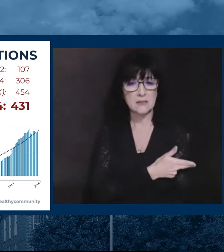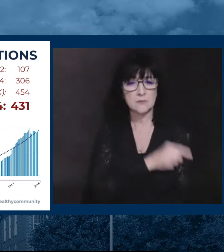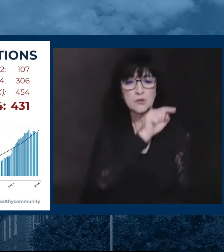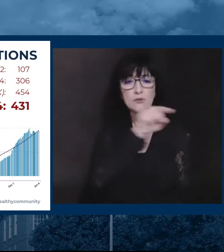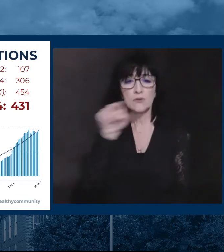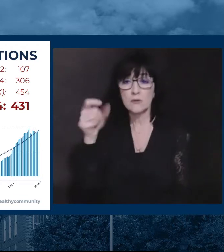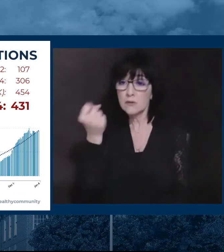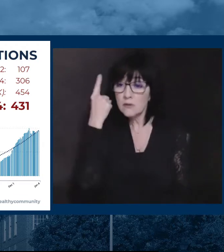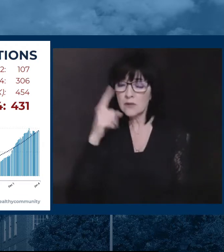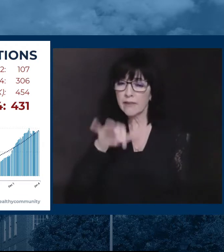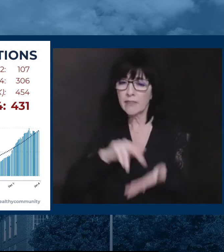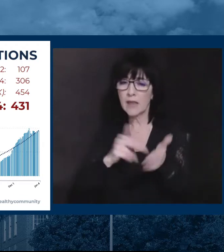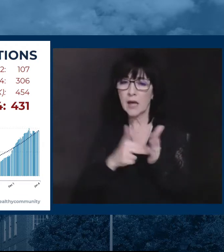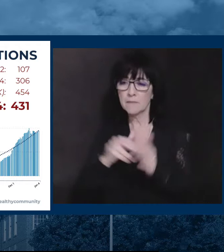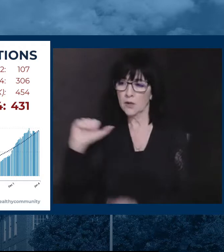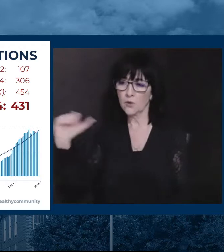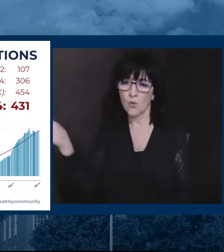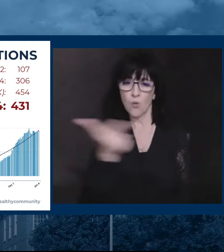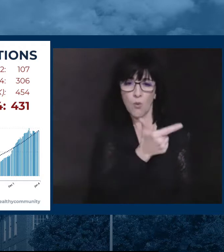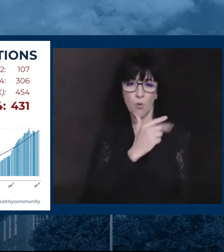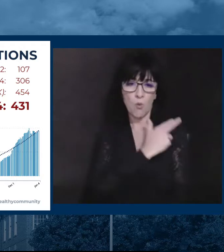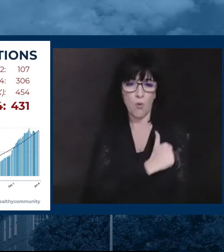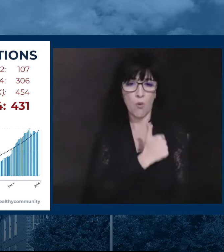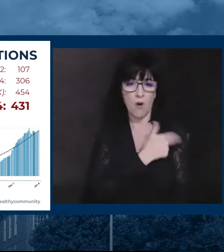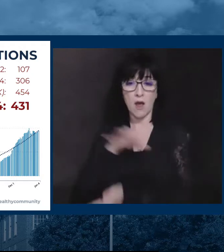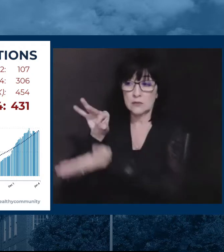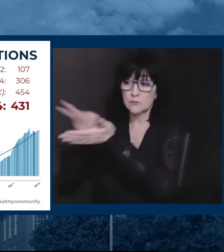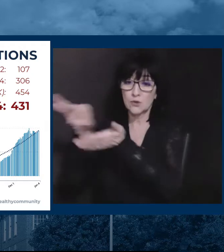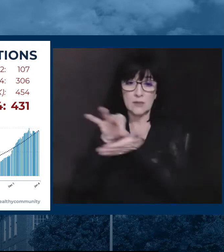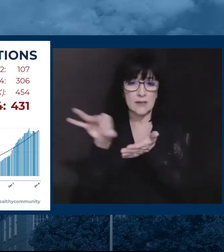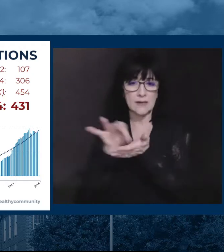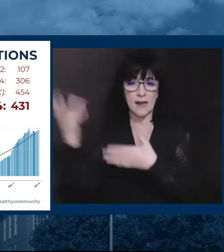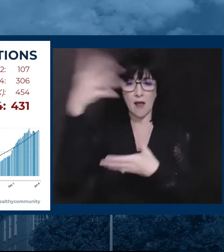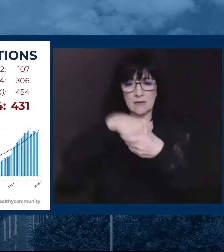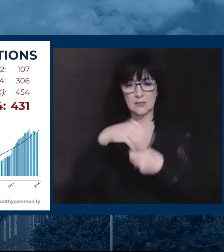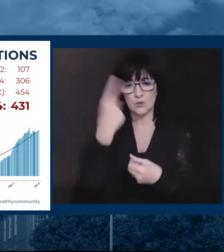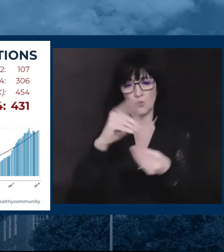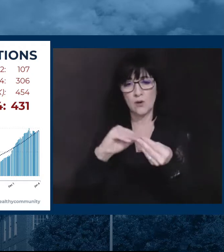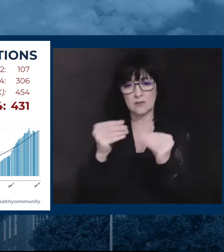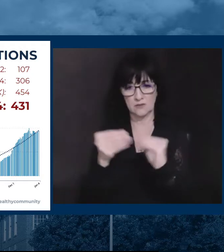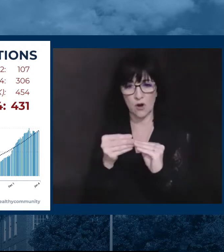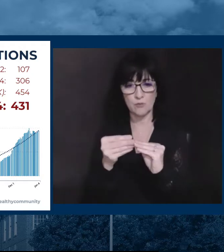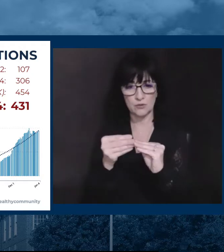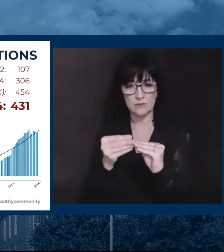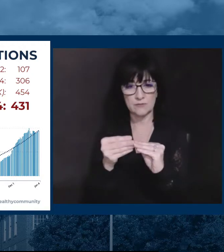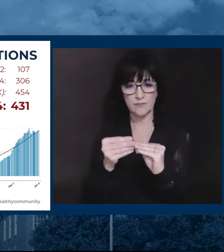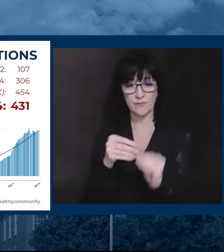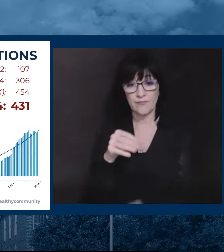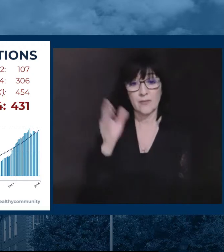spring, we went from 167 on April the 9th to